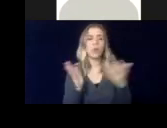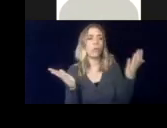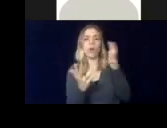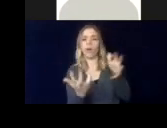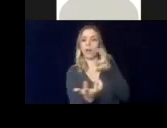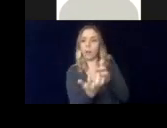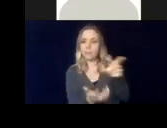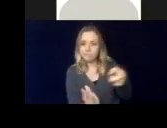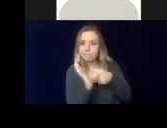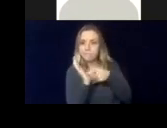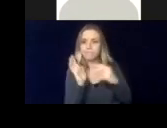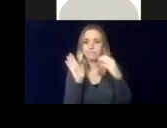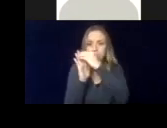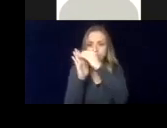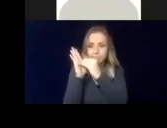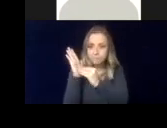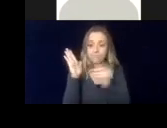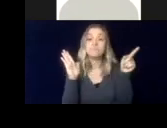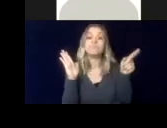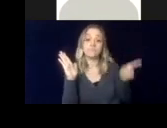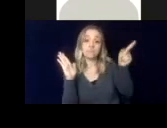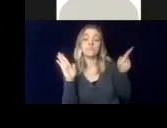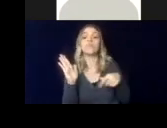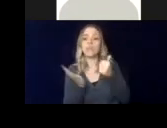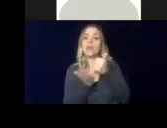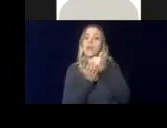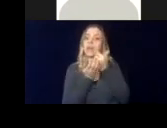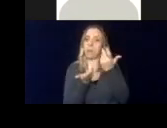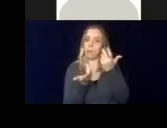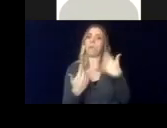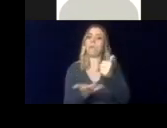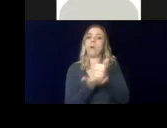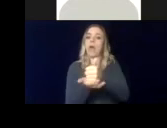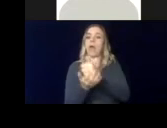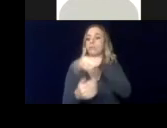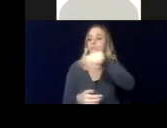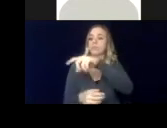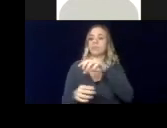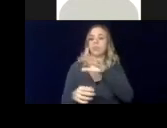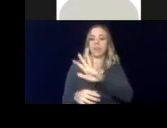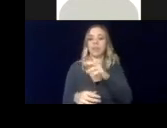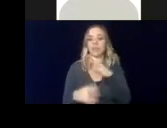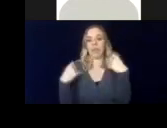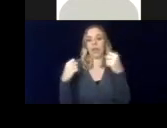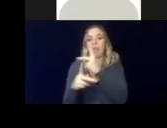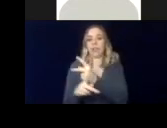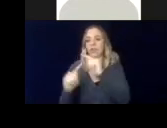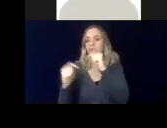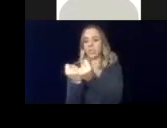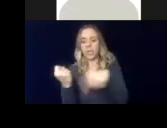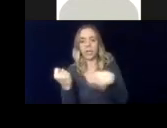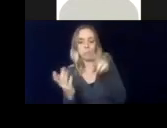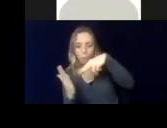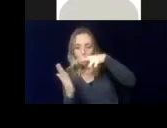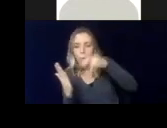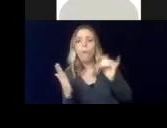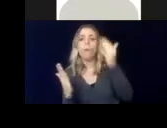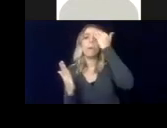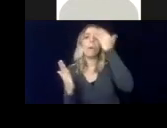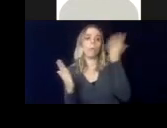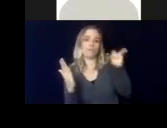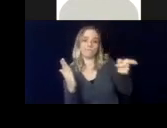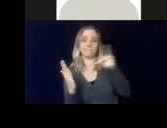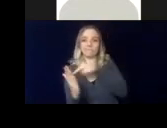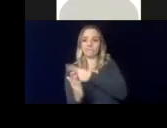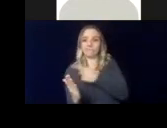what this will do is allow for the healthcare team to understand early on what is needed, whether it's a three-way video visit with